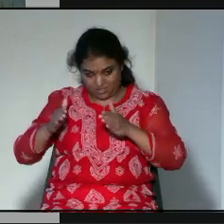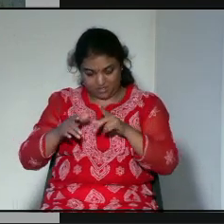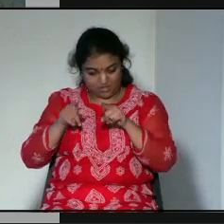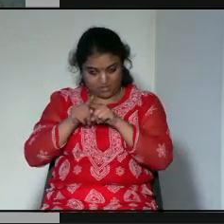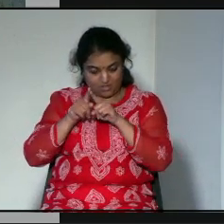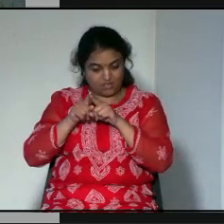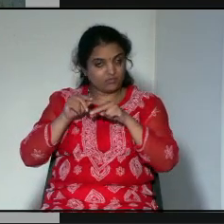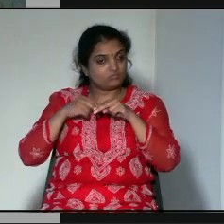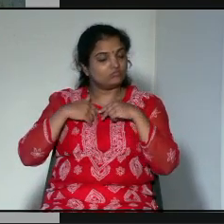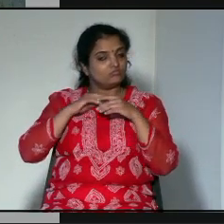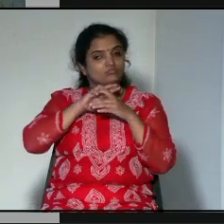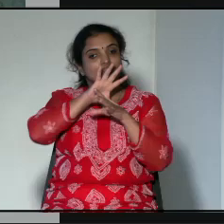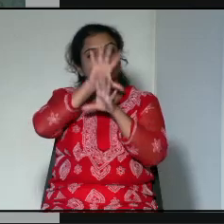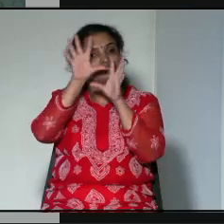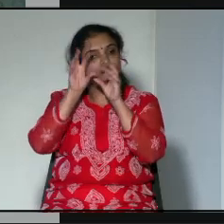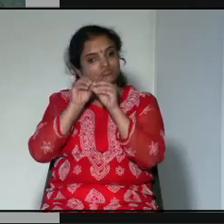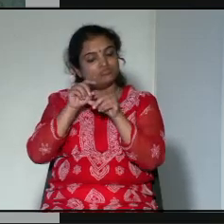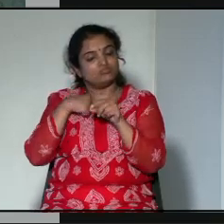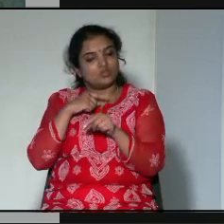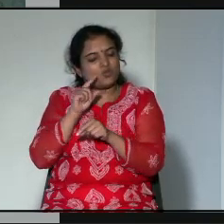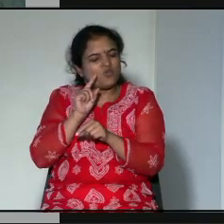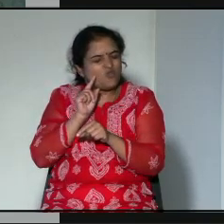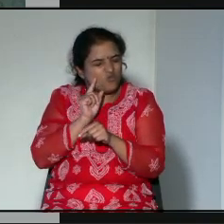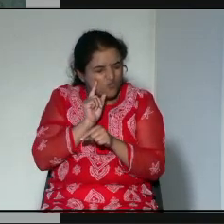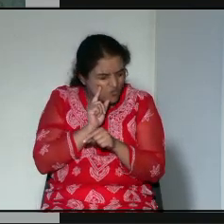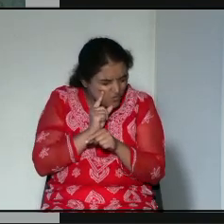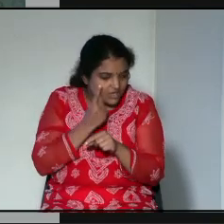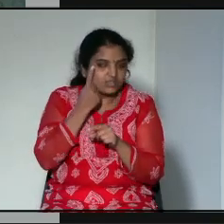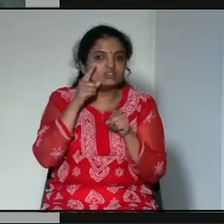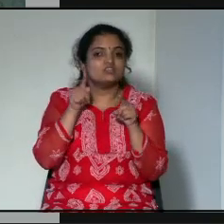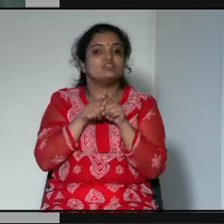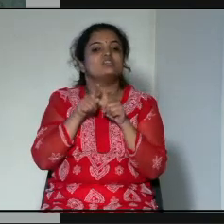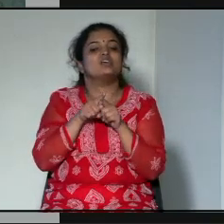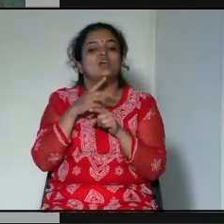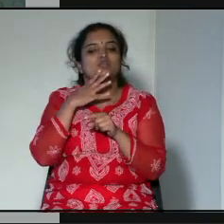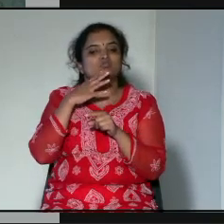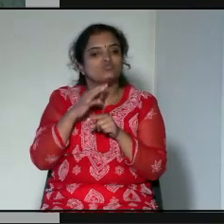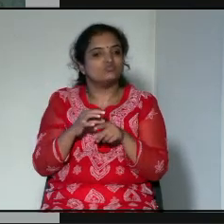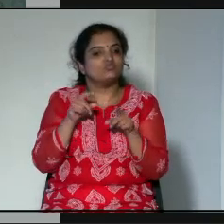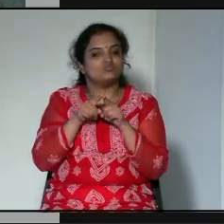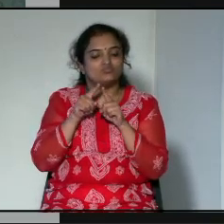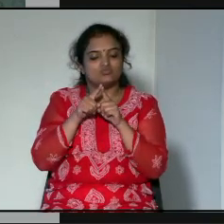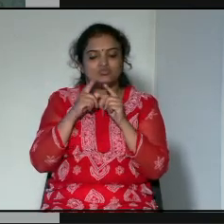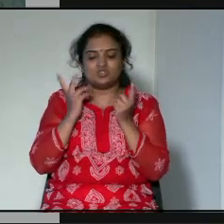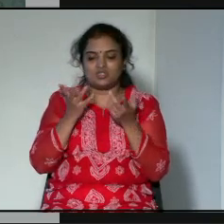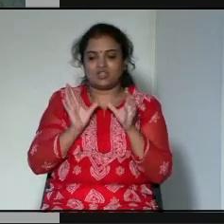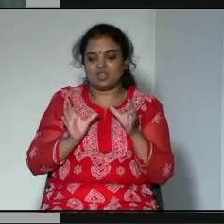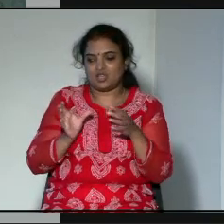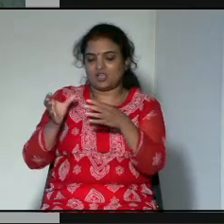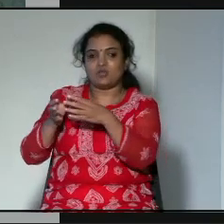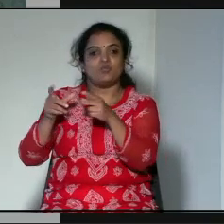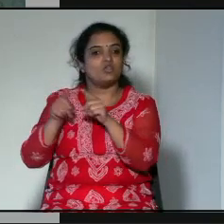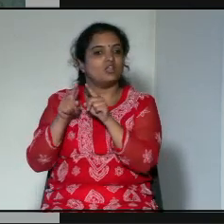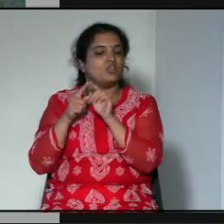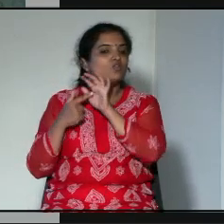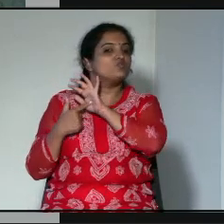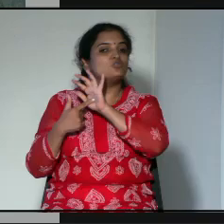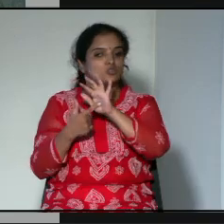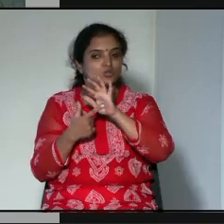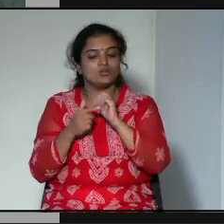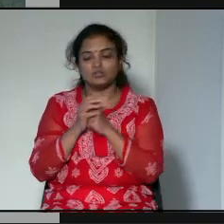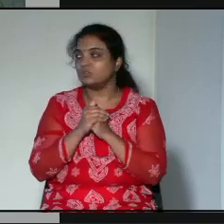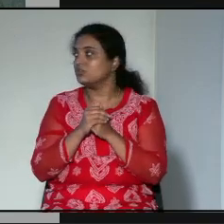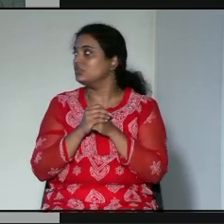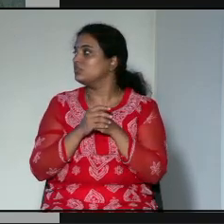completed sculpture a first genuine specimen of the model of community art she had nurtured. If it carried